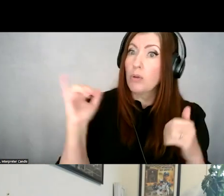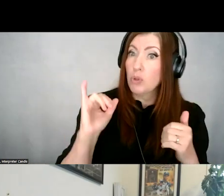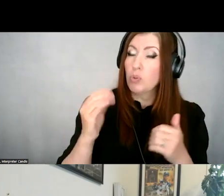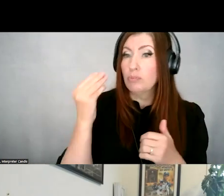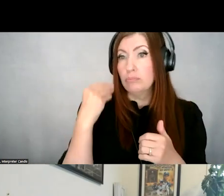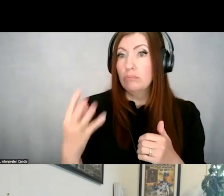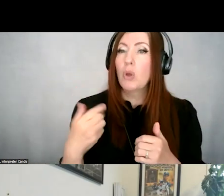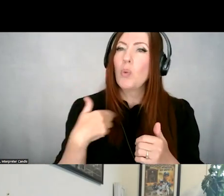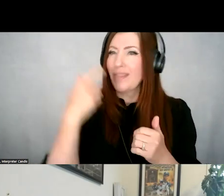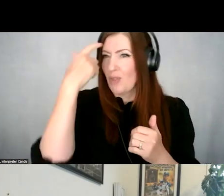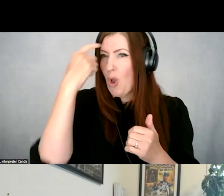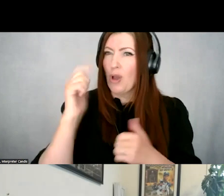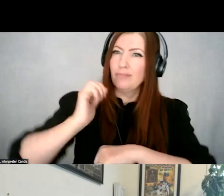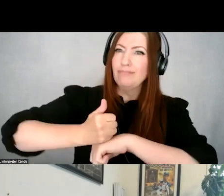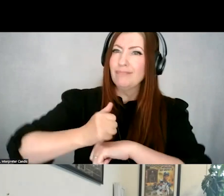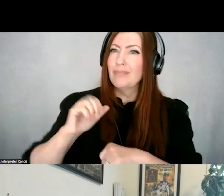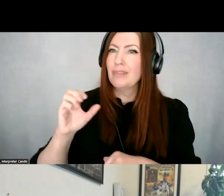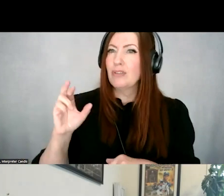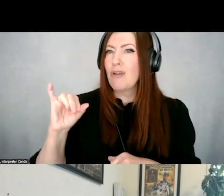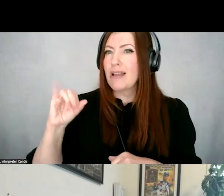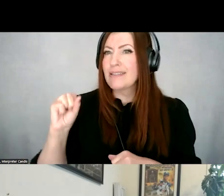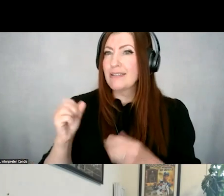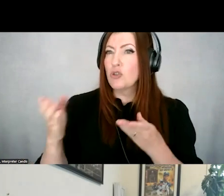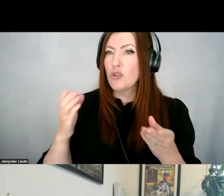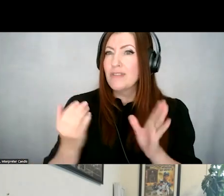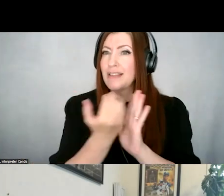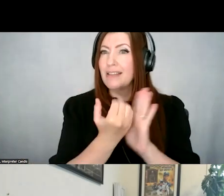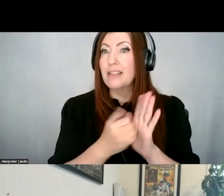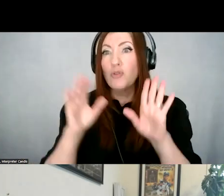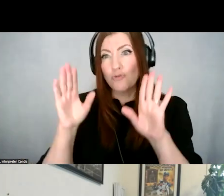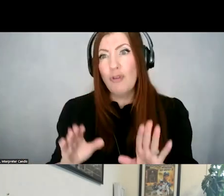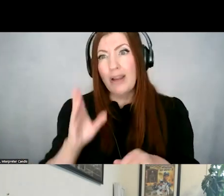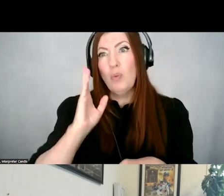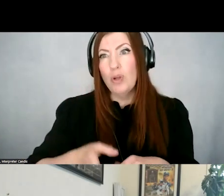of crisis services list would be really great. Next slide, please.